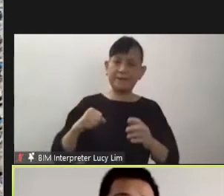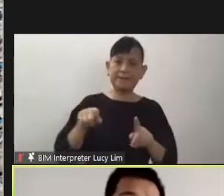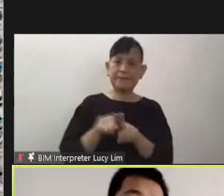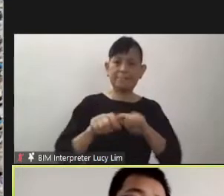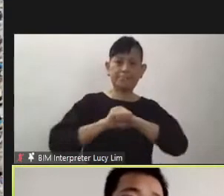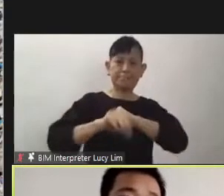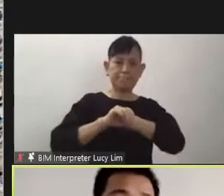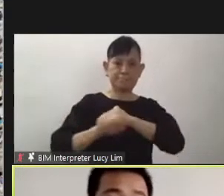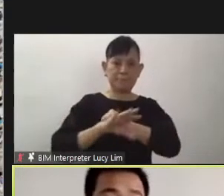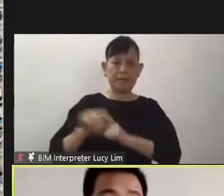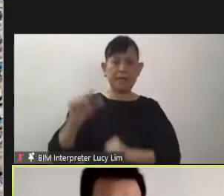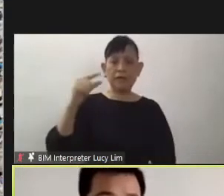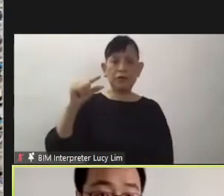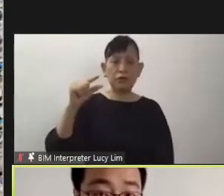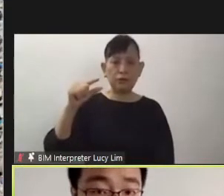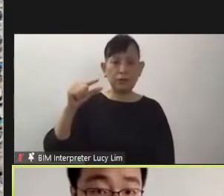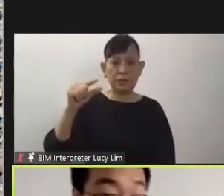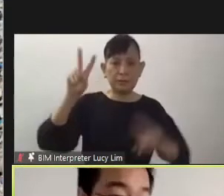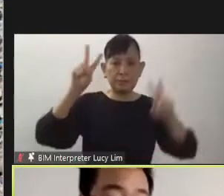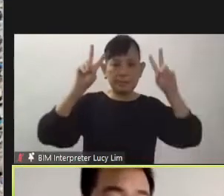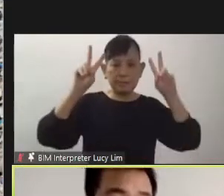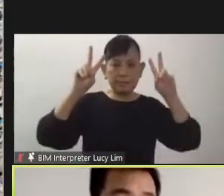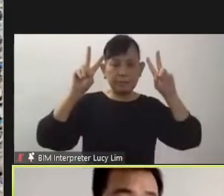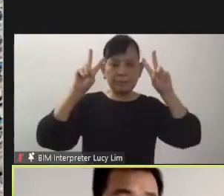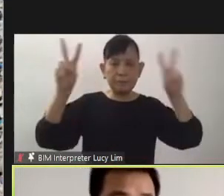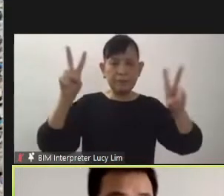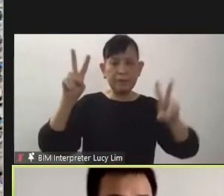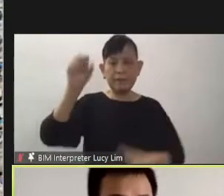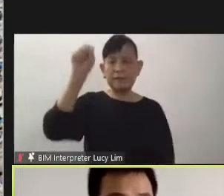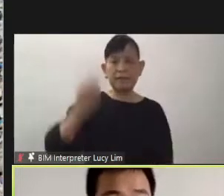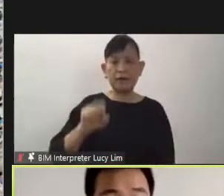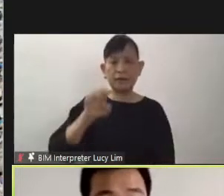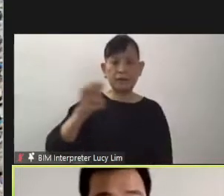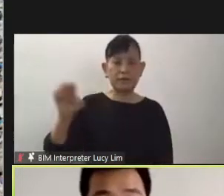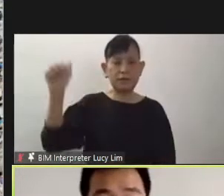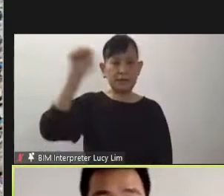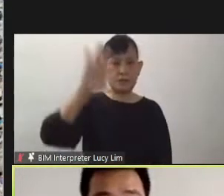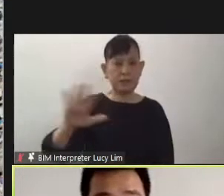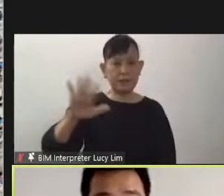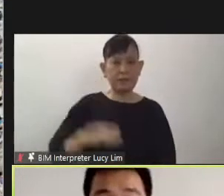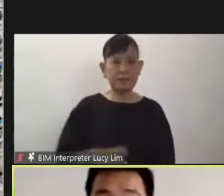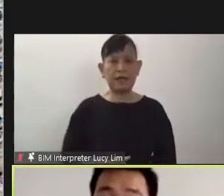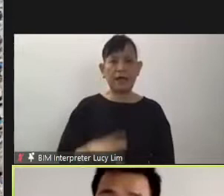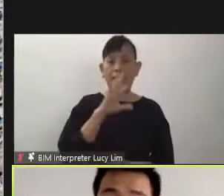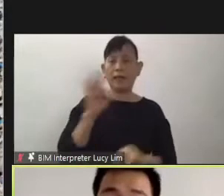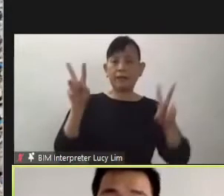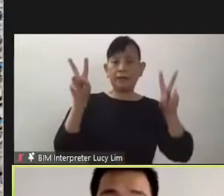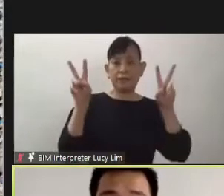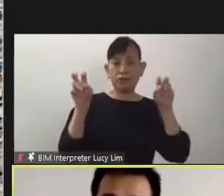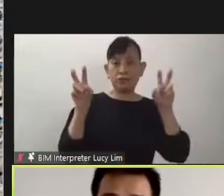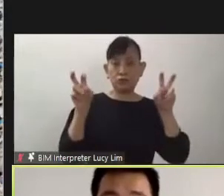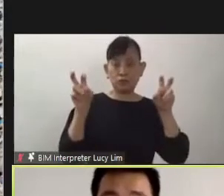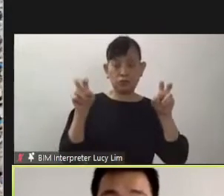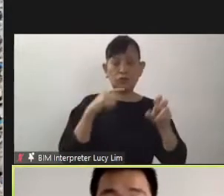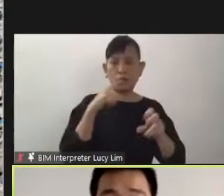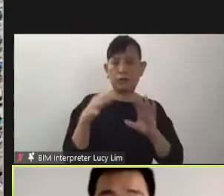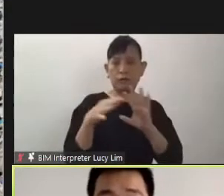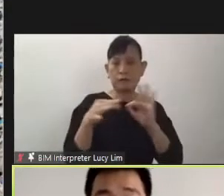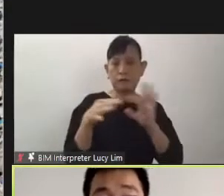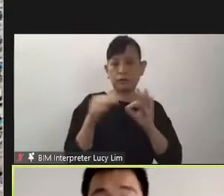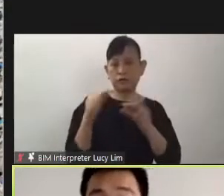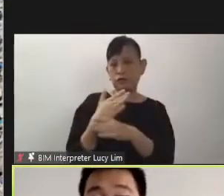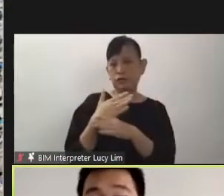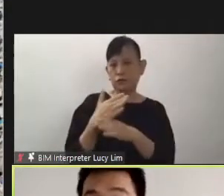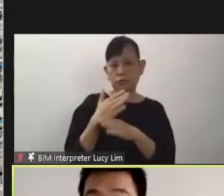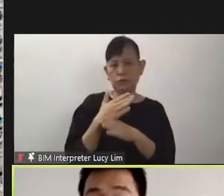like to share with you about a story in Malaysia. Because the topic given is climate justice, but I also would like to connect the climate justice